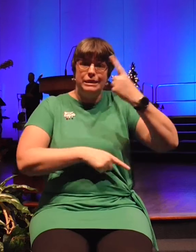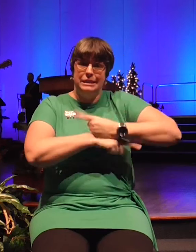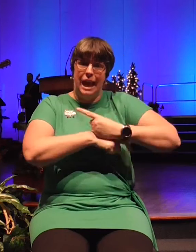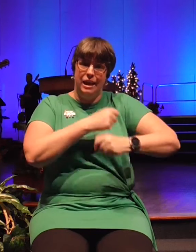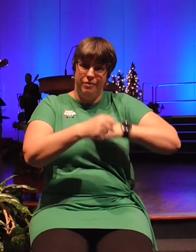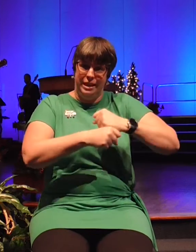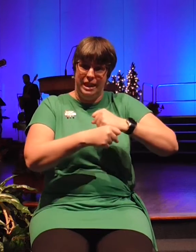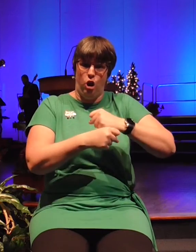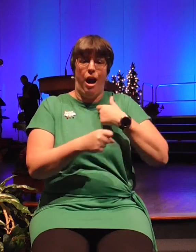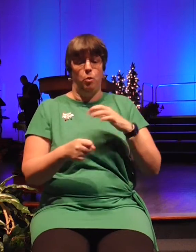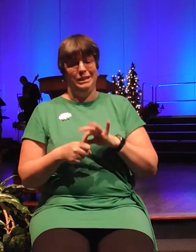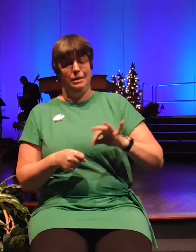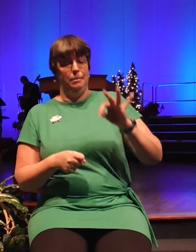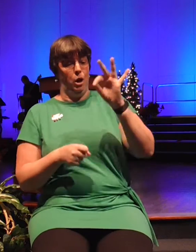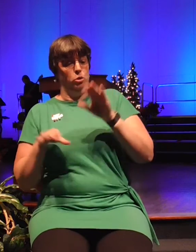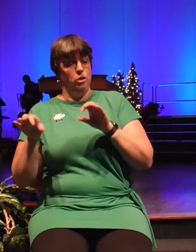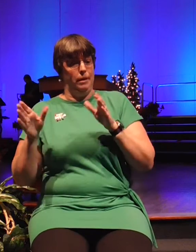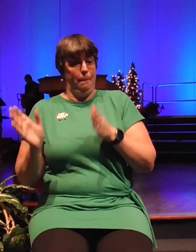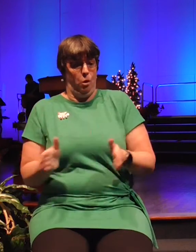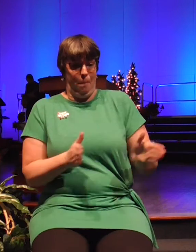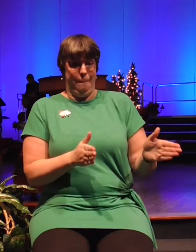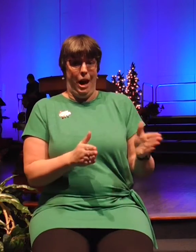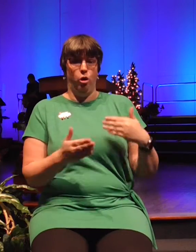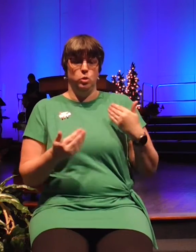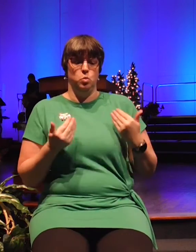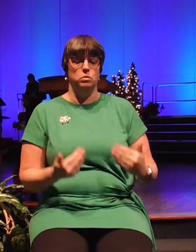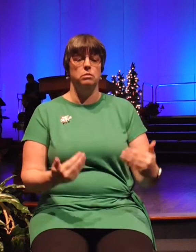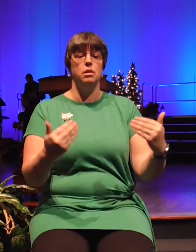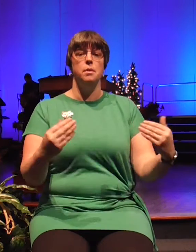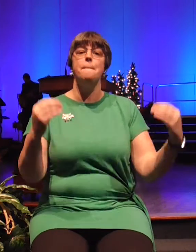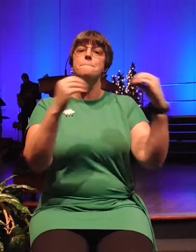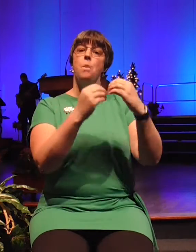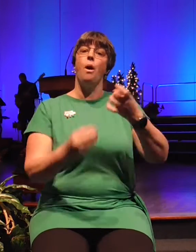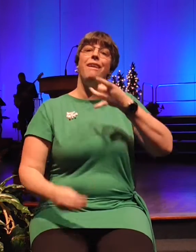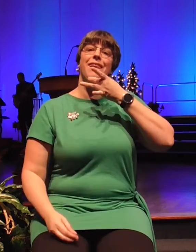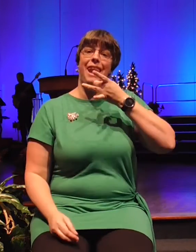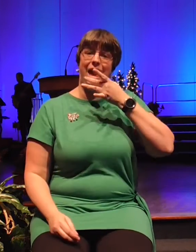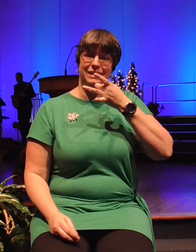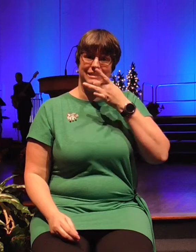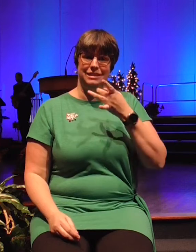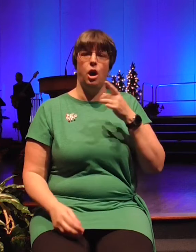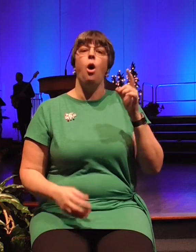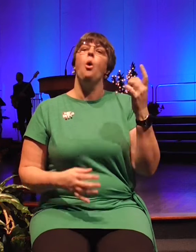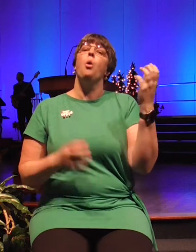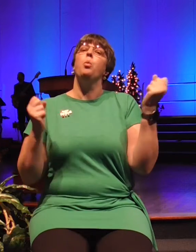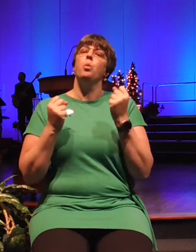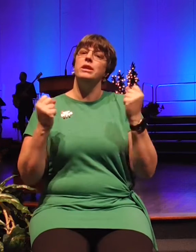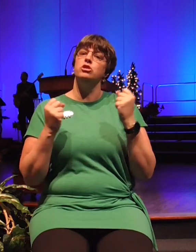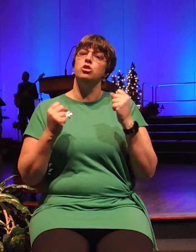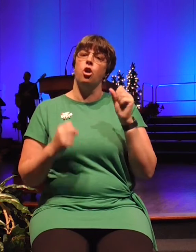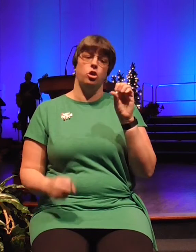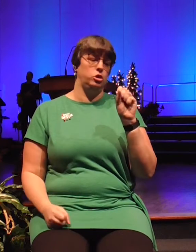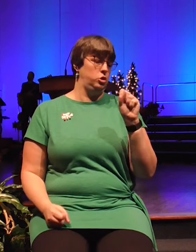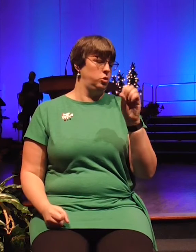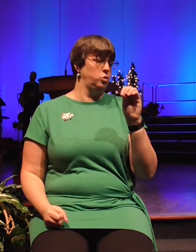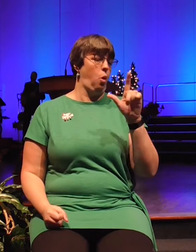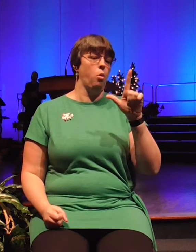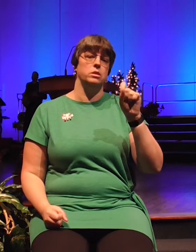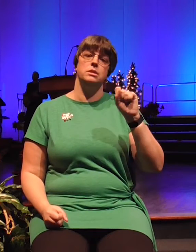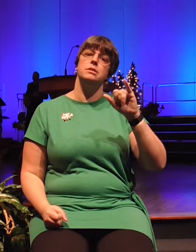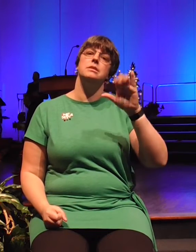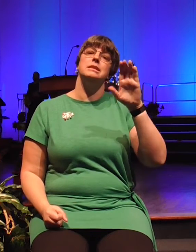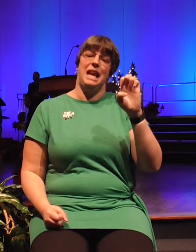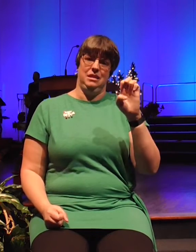and spiritually prepare ourselves to move into greater light at our winter solstice service this Friday, December 16th at